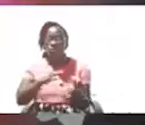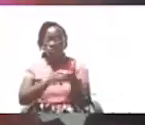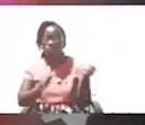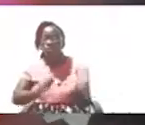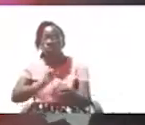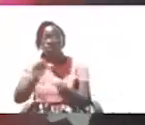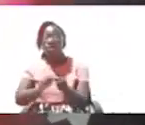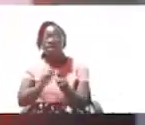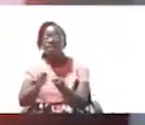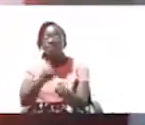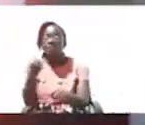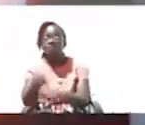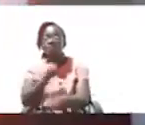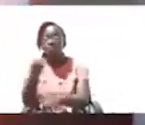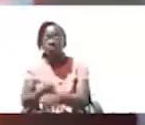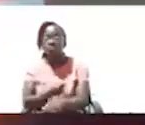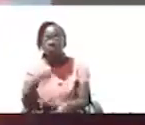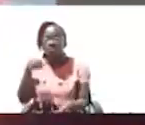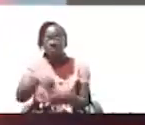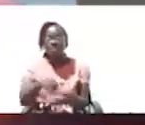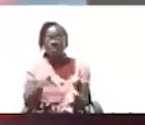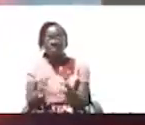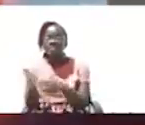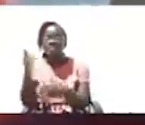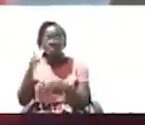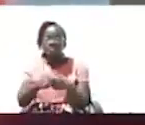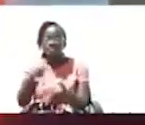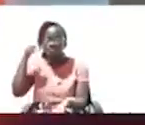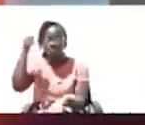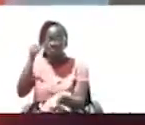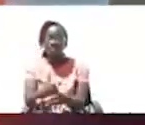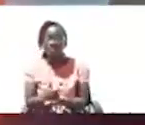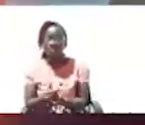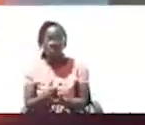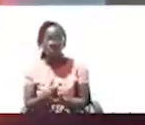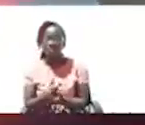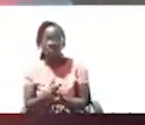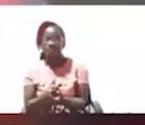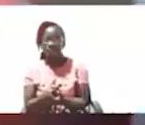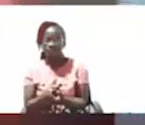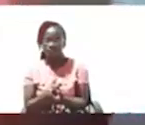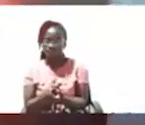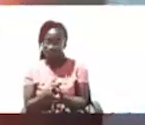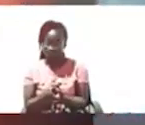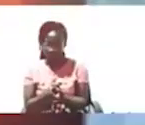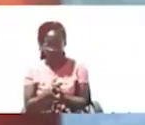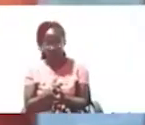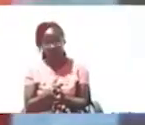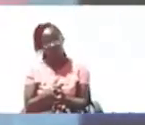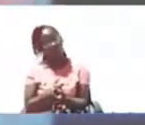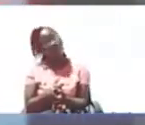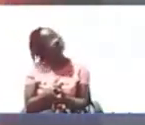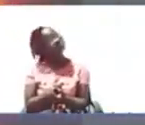away every stone. In the name of Jesus.